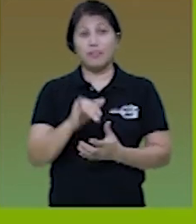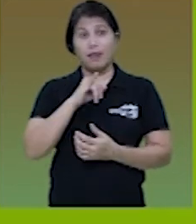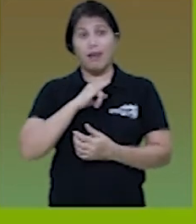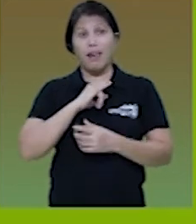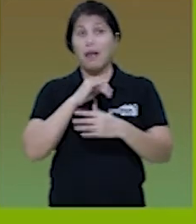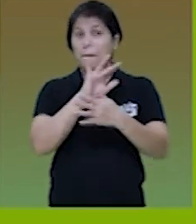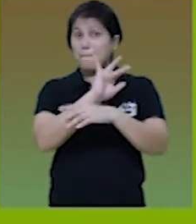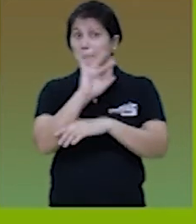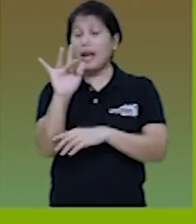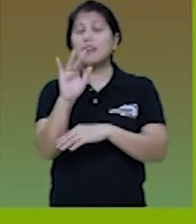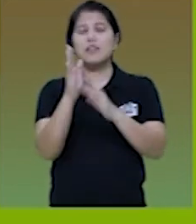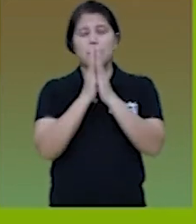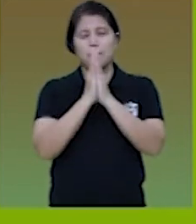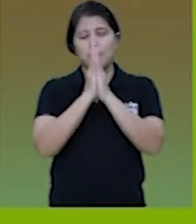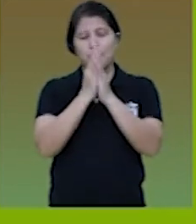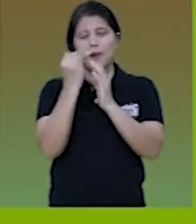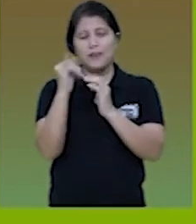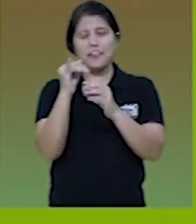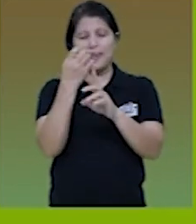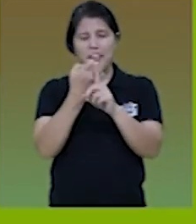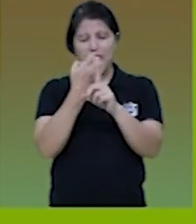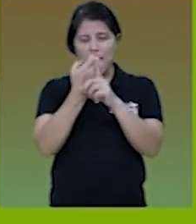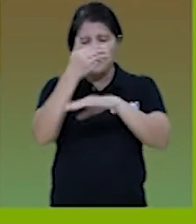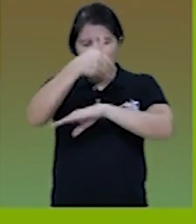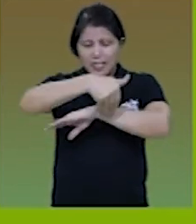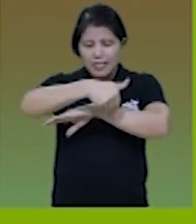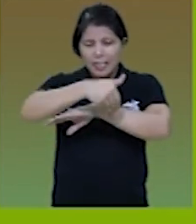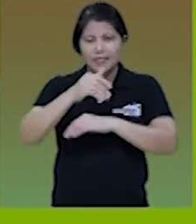I blank praying every night.